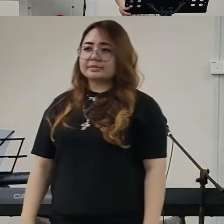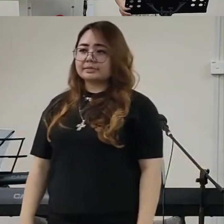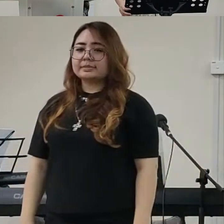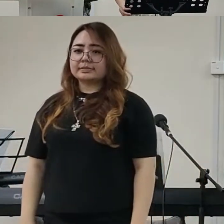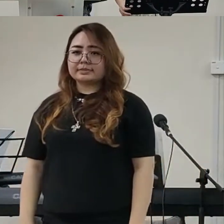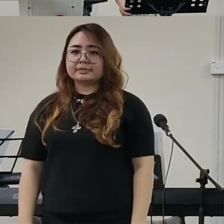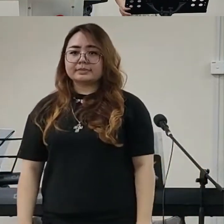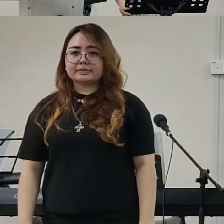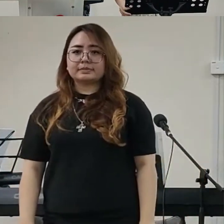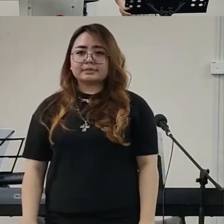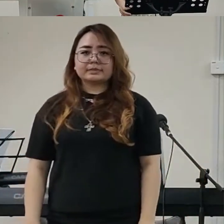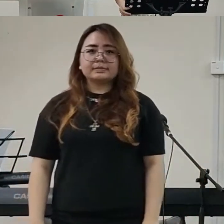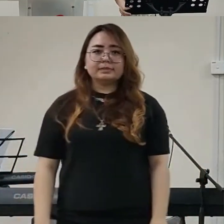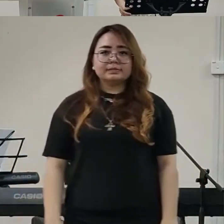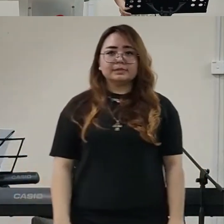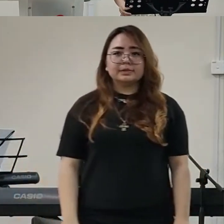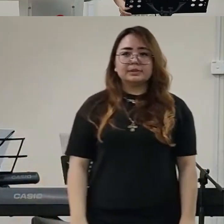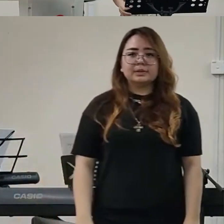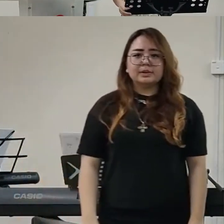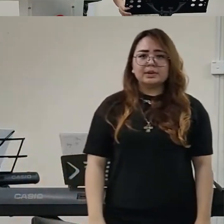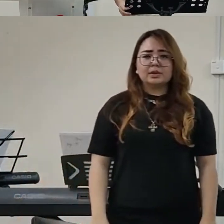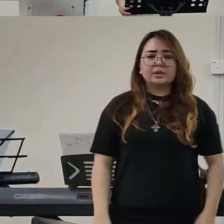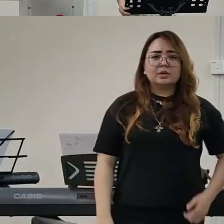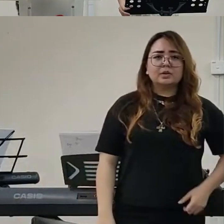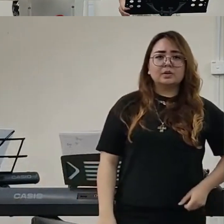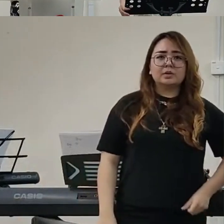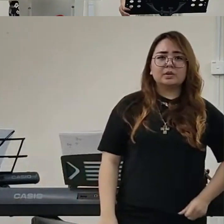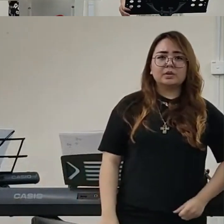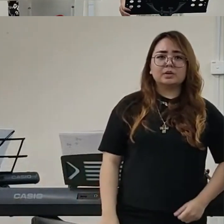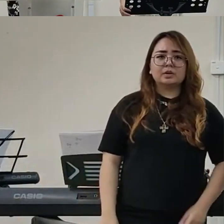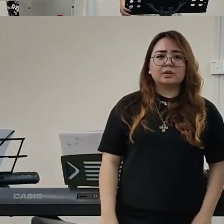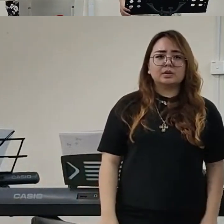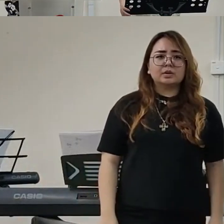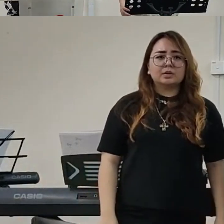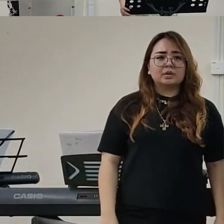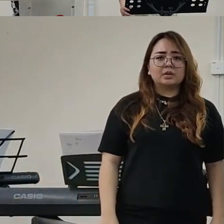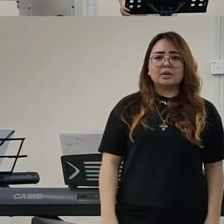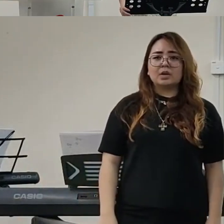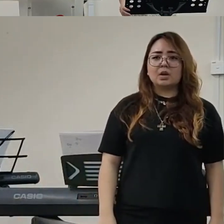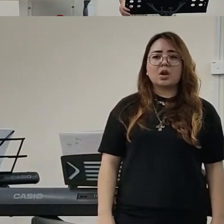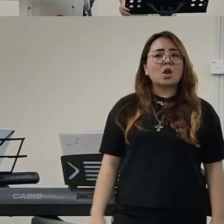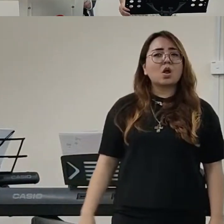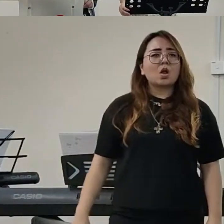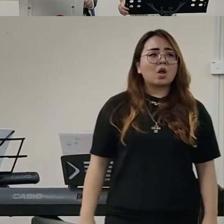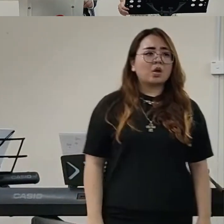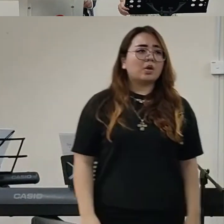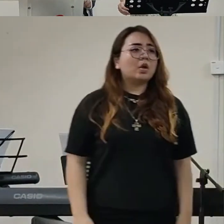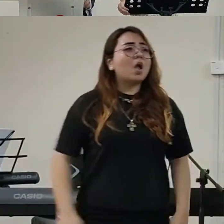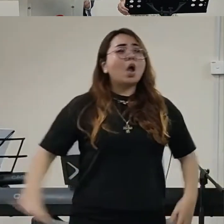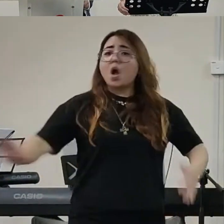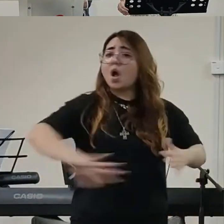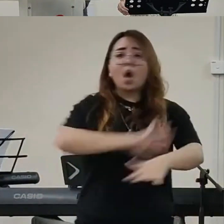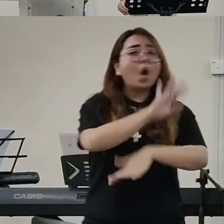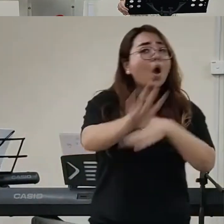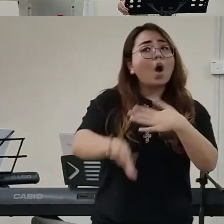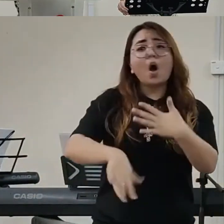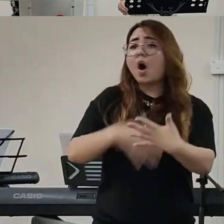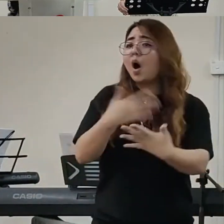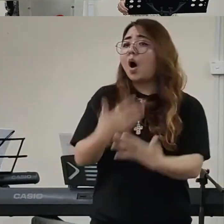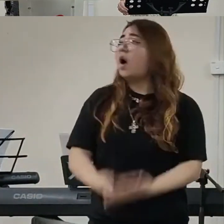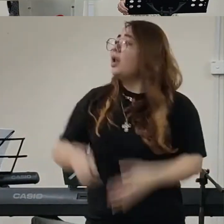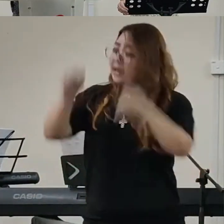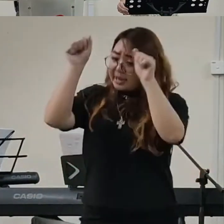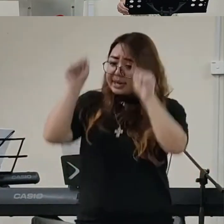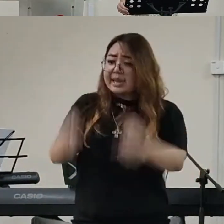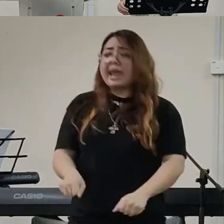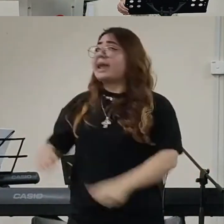excuses. So it's not enough. Don't be satisfied with the little music you play, the little sound you make, the technician there, Brother Chris.